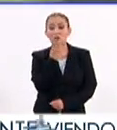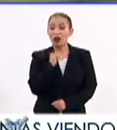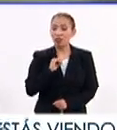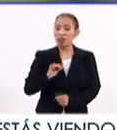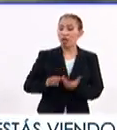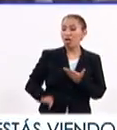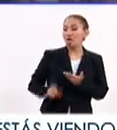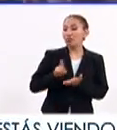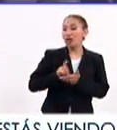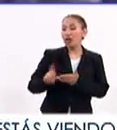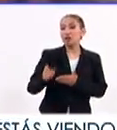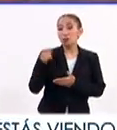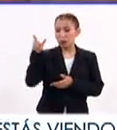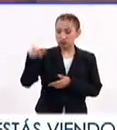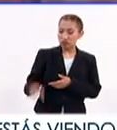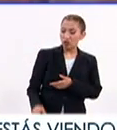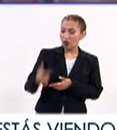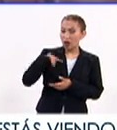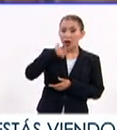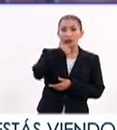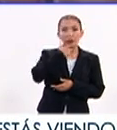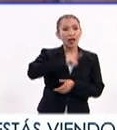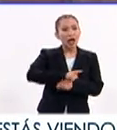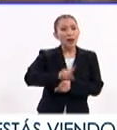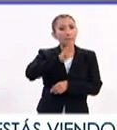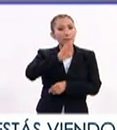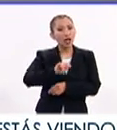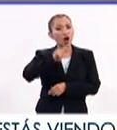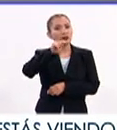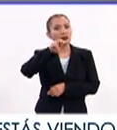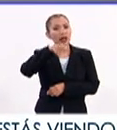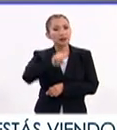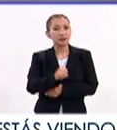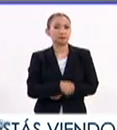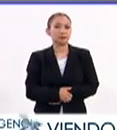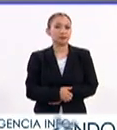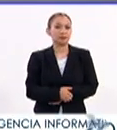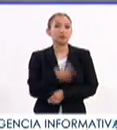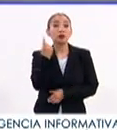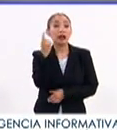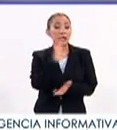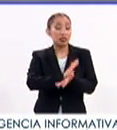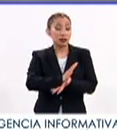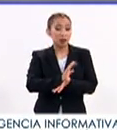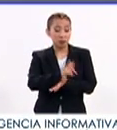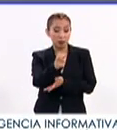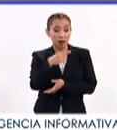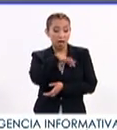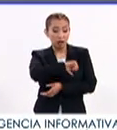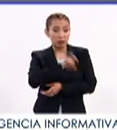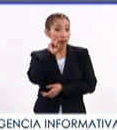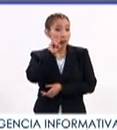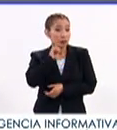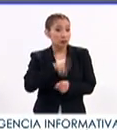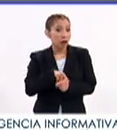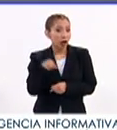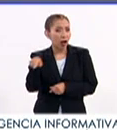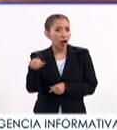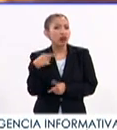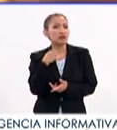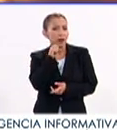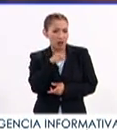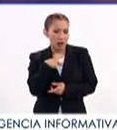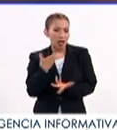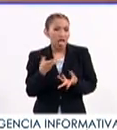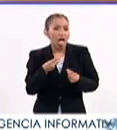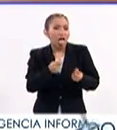distinción en derechos por el hecho de ser lesbiana, gay, bisexual o transgénero. Y es que la discriminación por orientación sexual es algo que